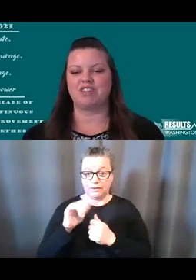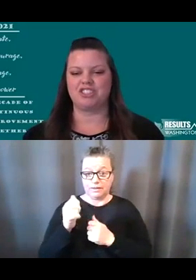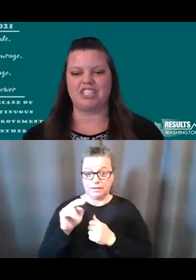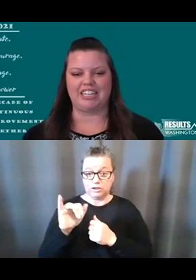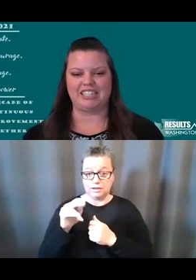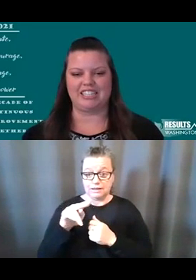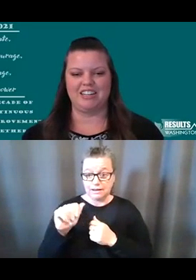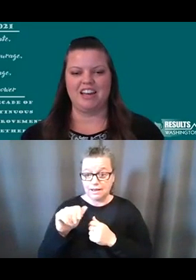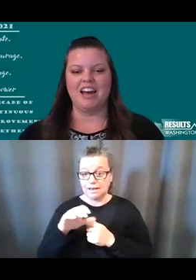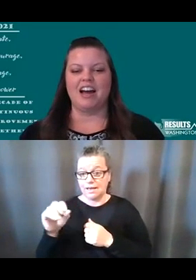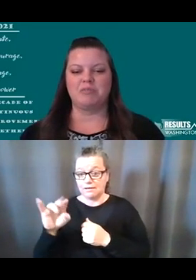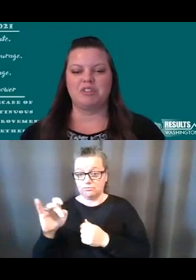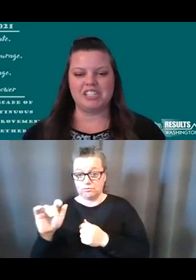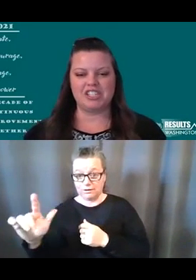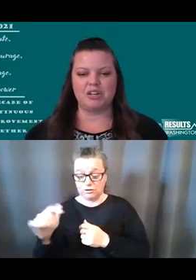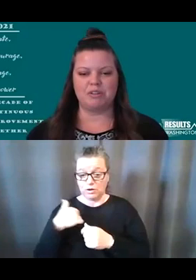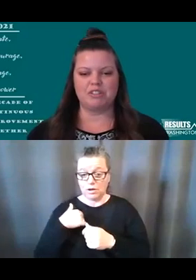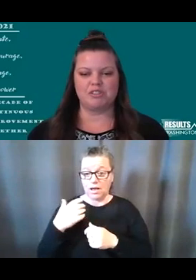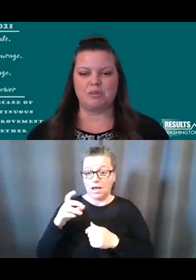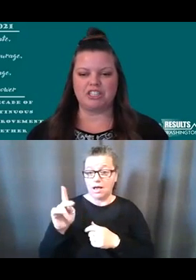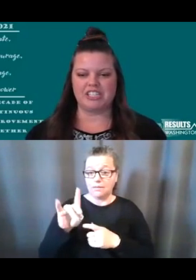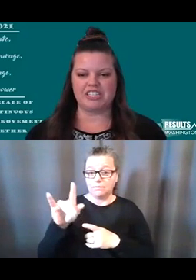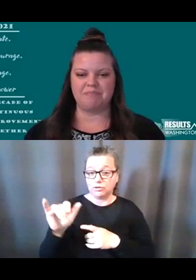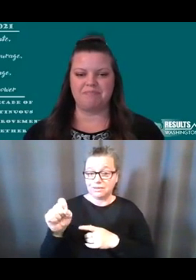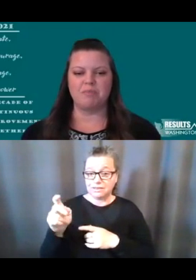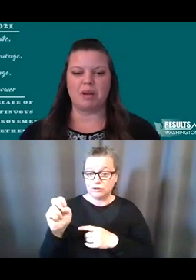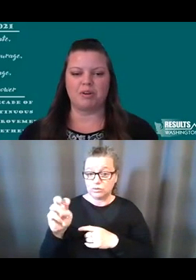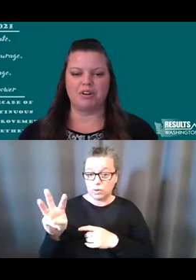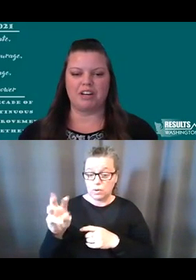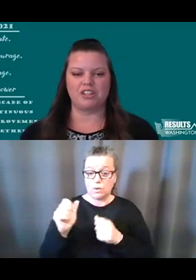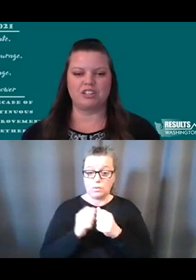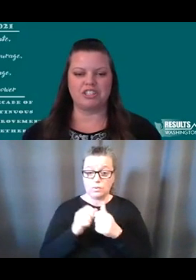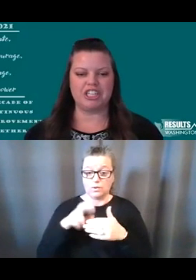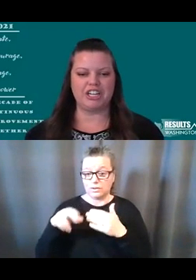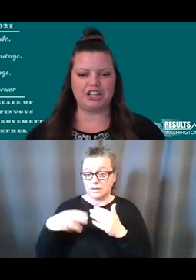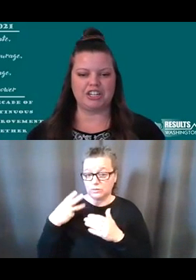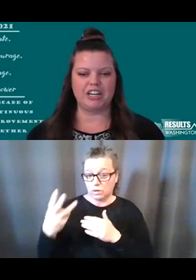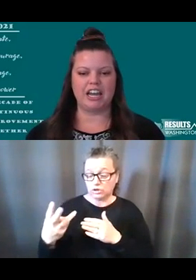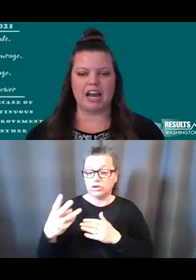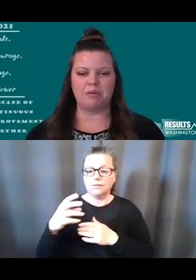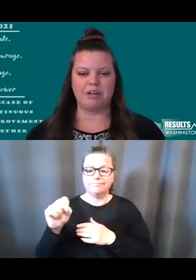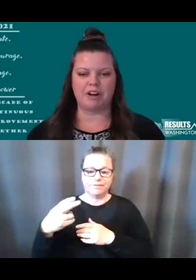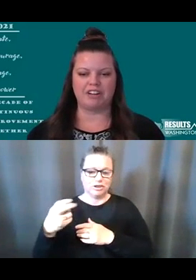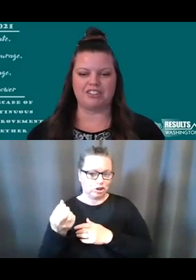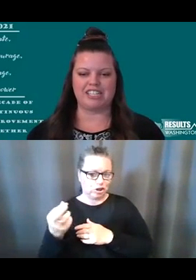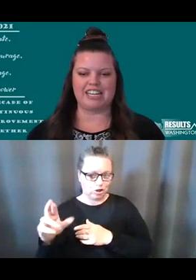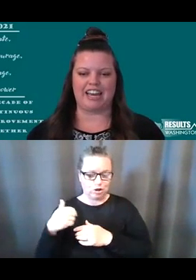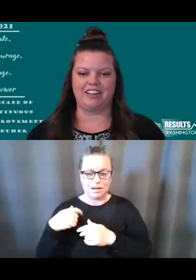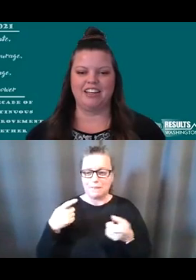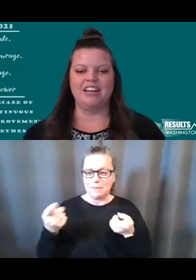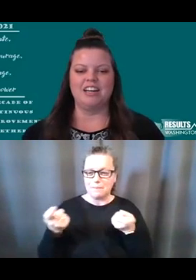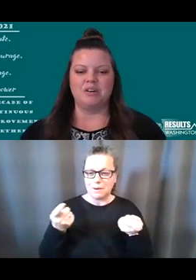and Rachel Jennings. I'm Christy Snow with Results Washington. My pronouns are she, her, and I will be a moderator